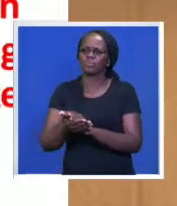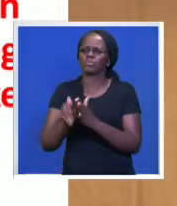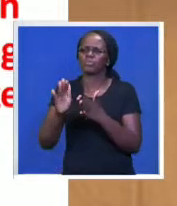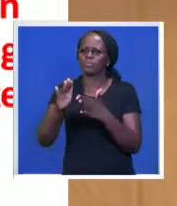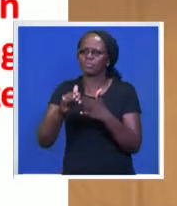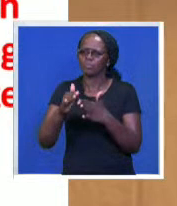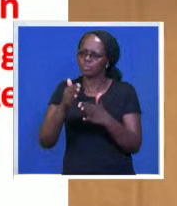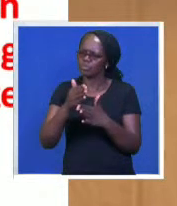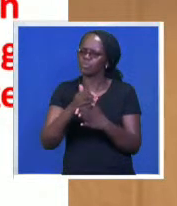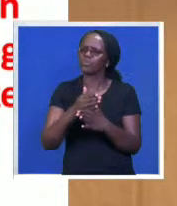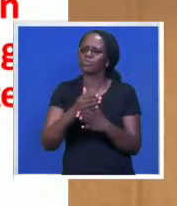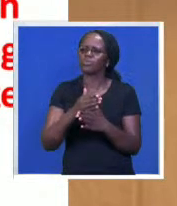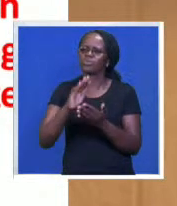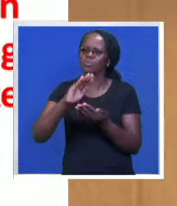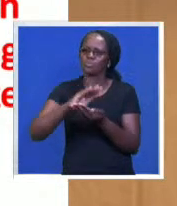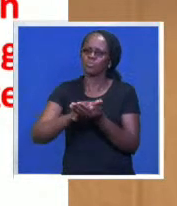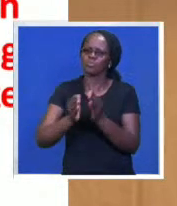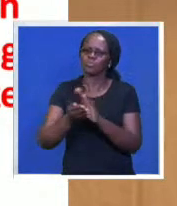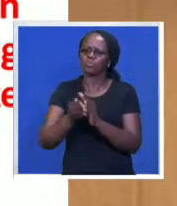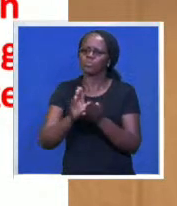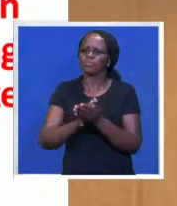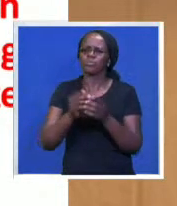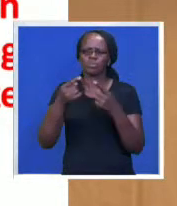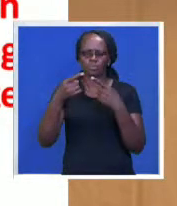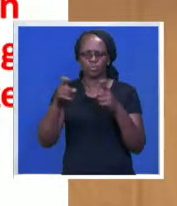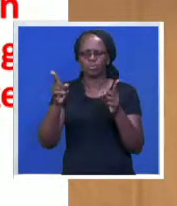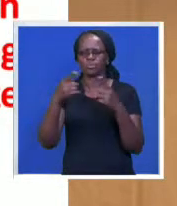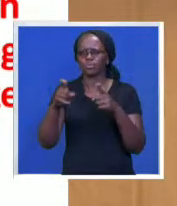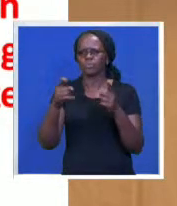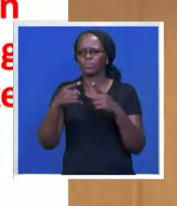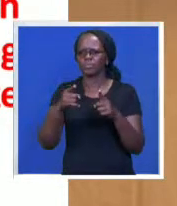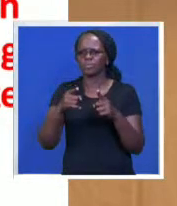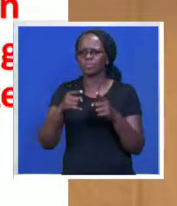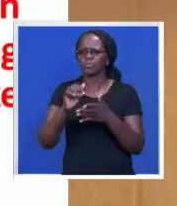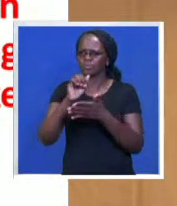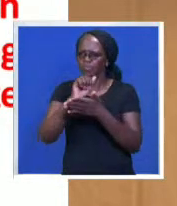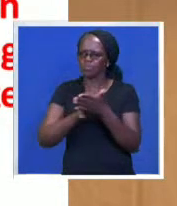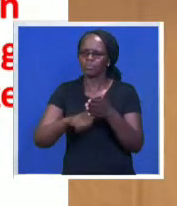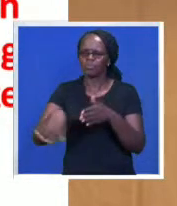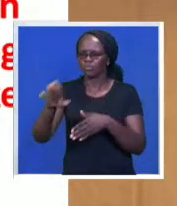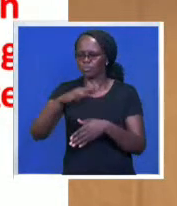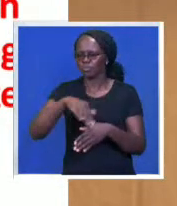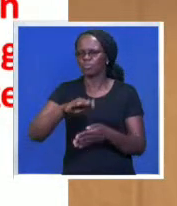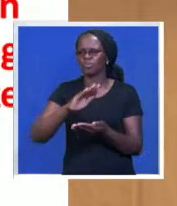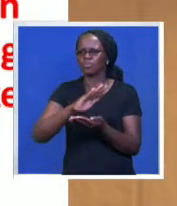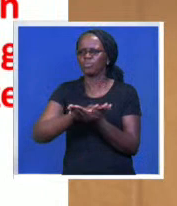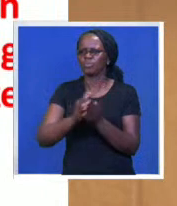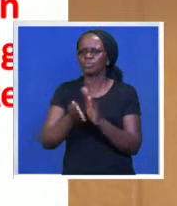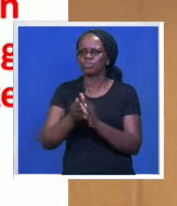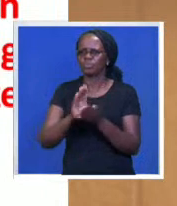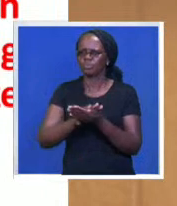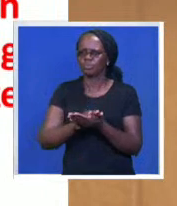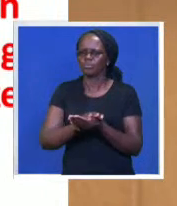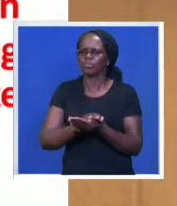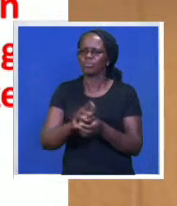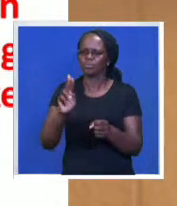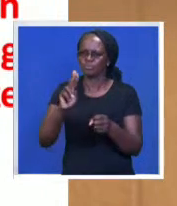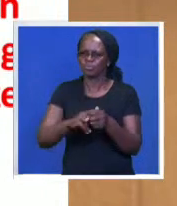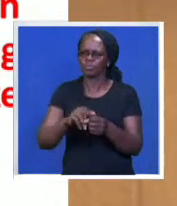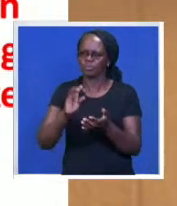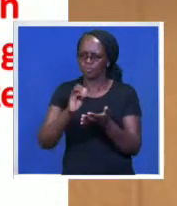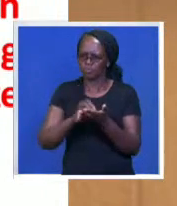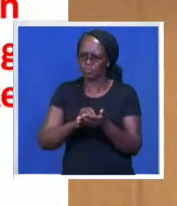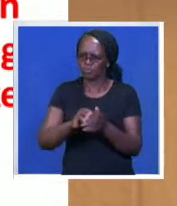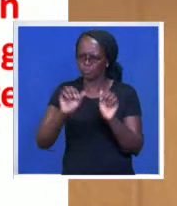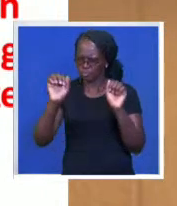because they were created differently from all of creation and they know right from